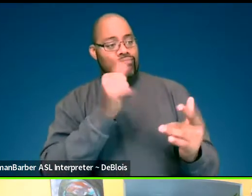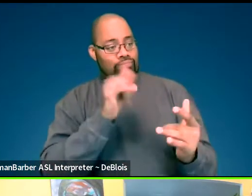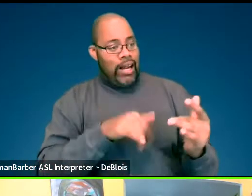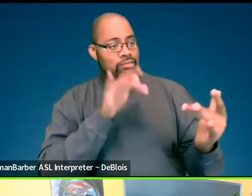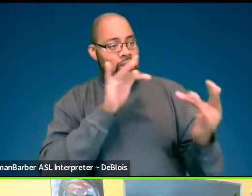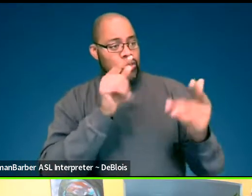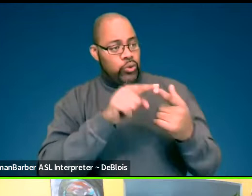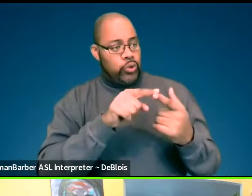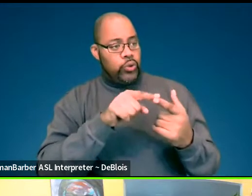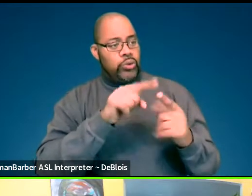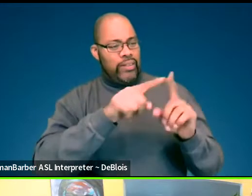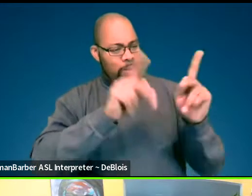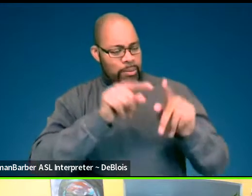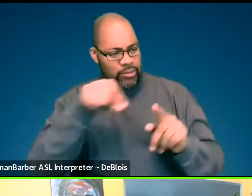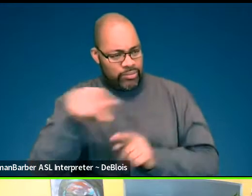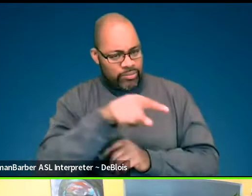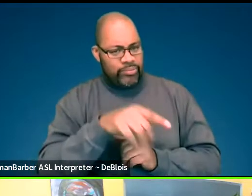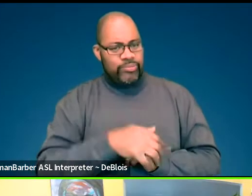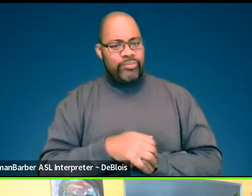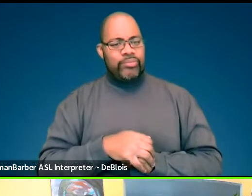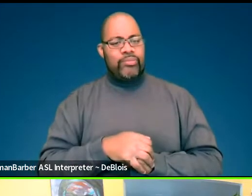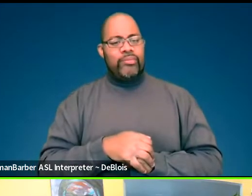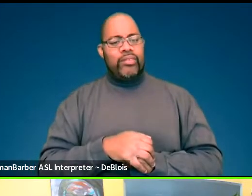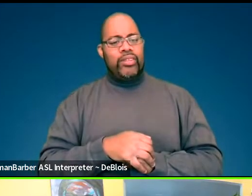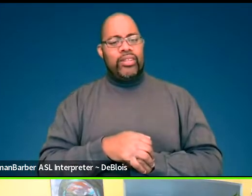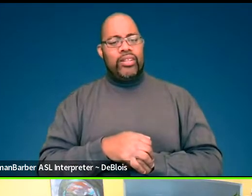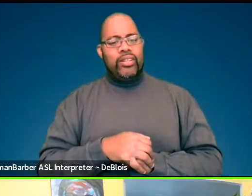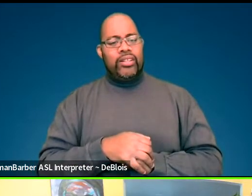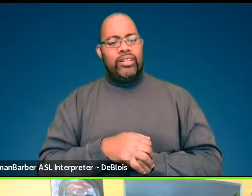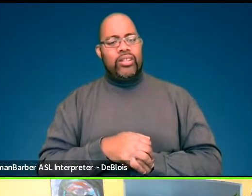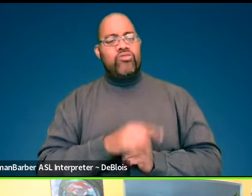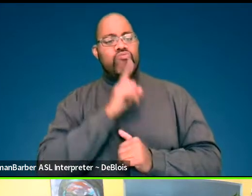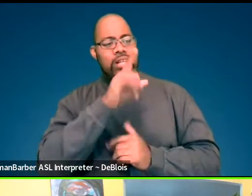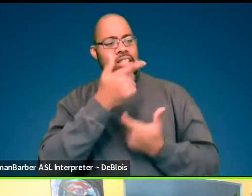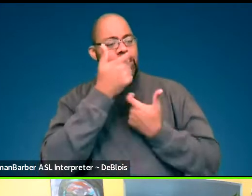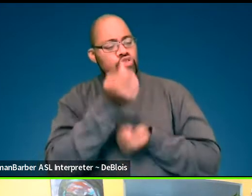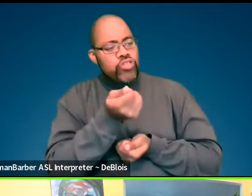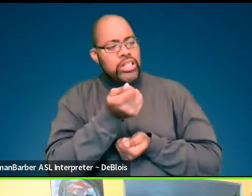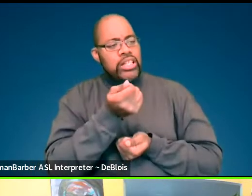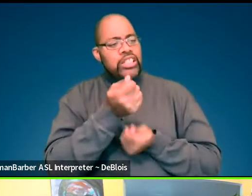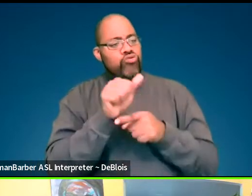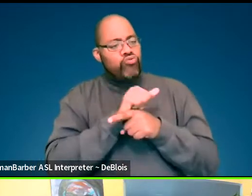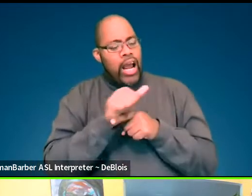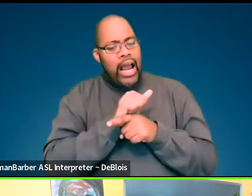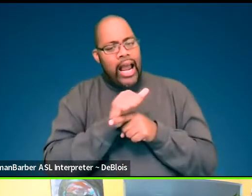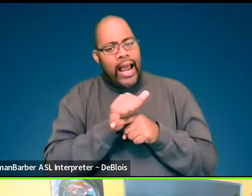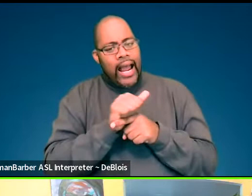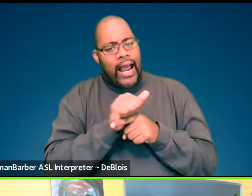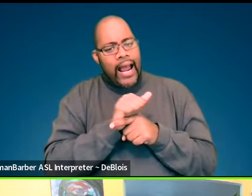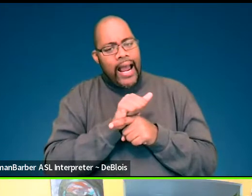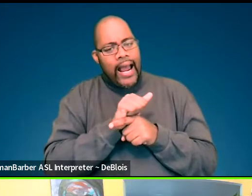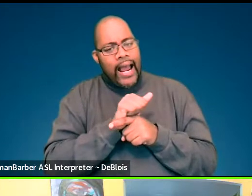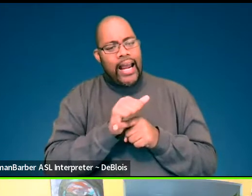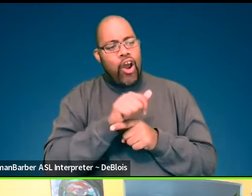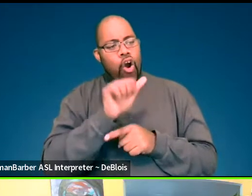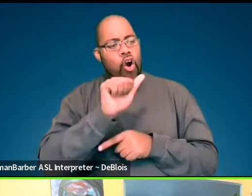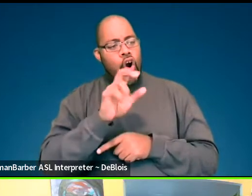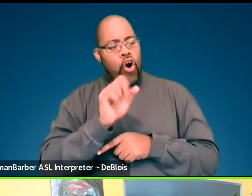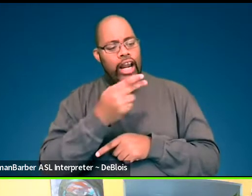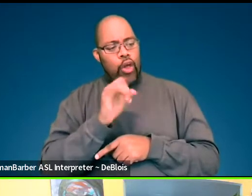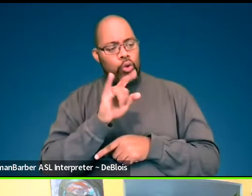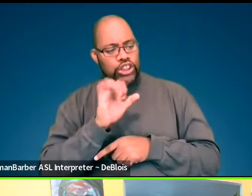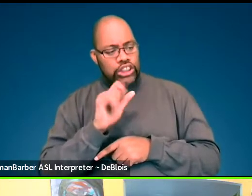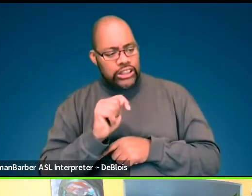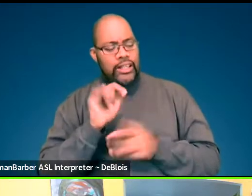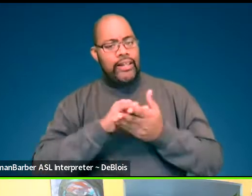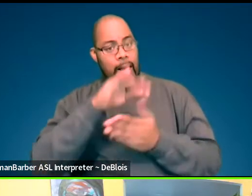Justin Donovan, a co-conspirator and colleague of mine, really interested in training archaeologists who were